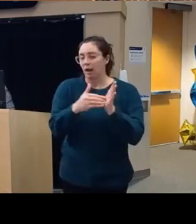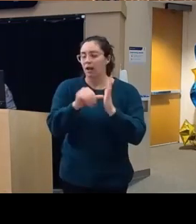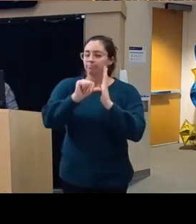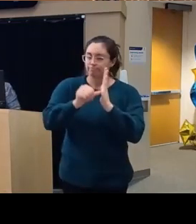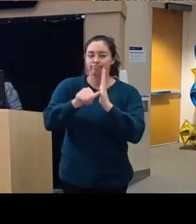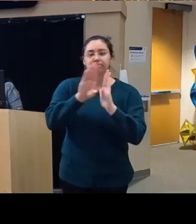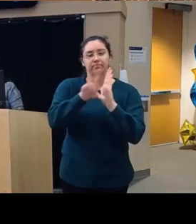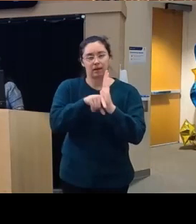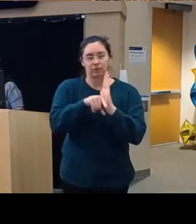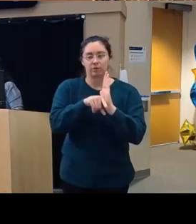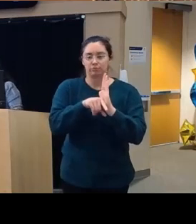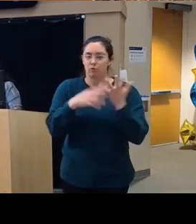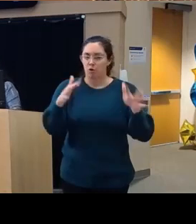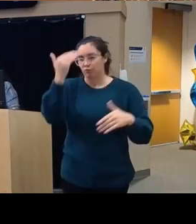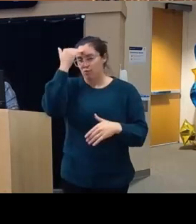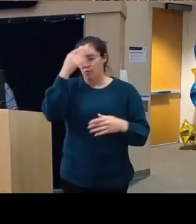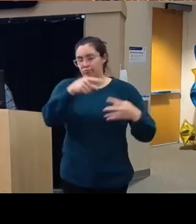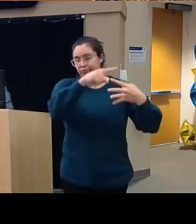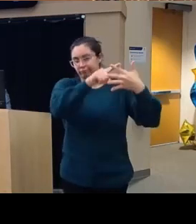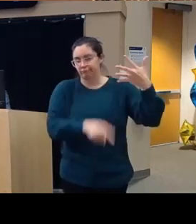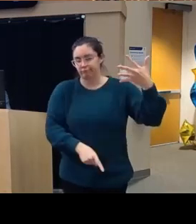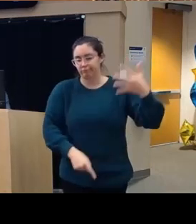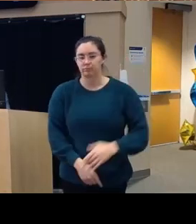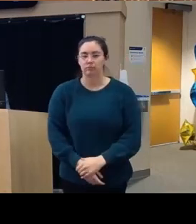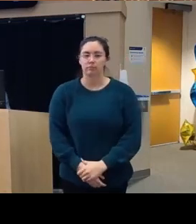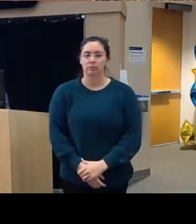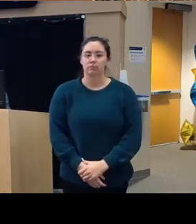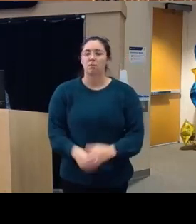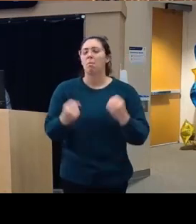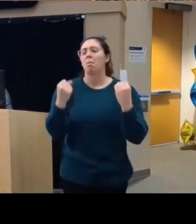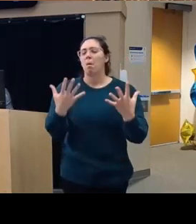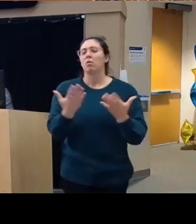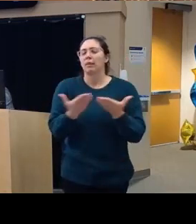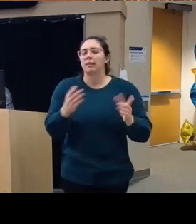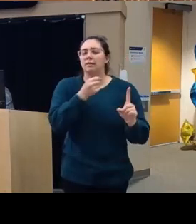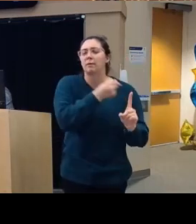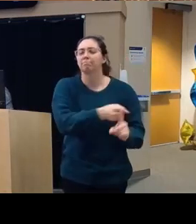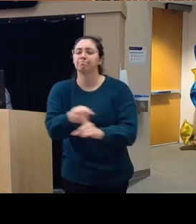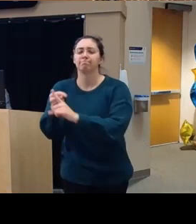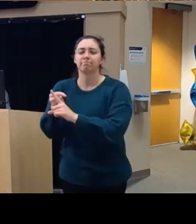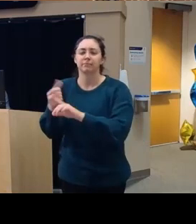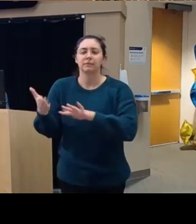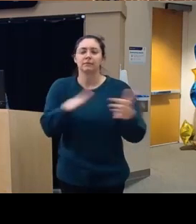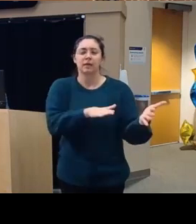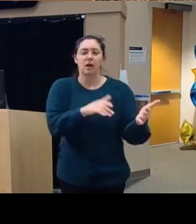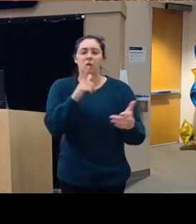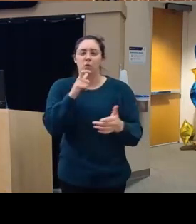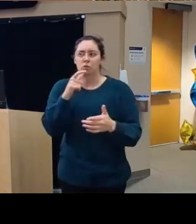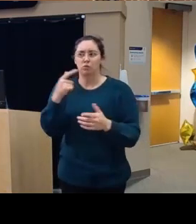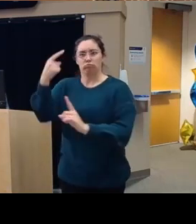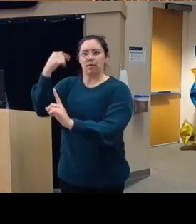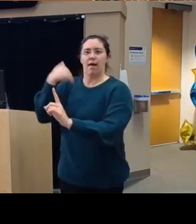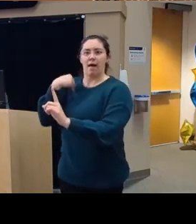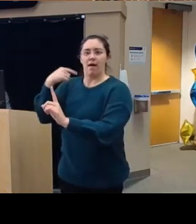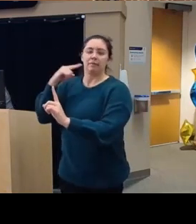background review, many of you already know this, but there are multiple contributors to premature mortality in people living with serious mental